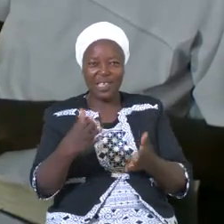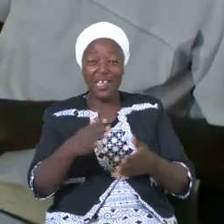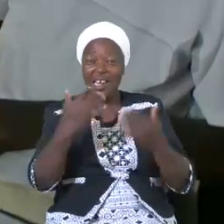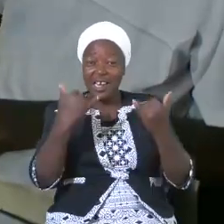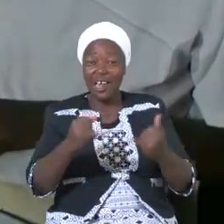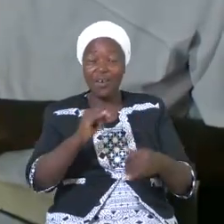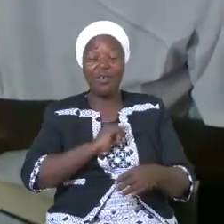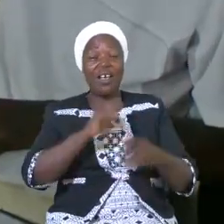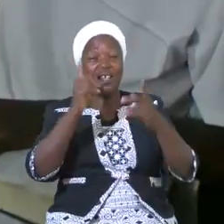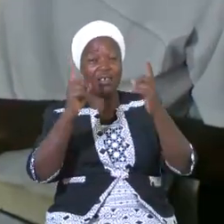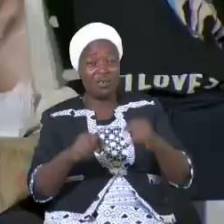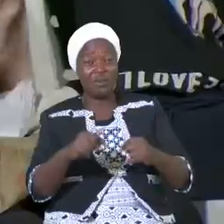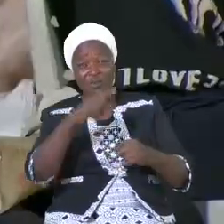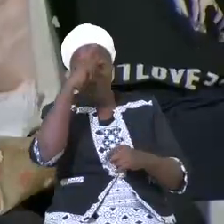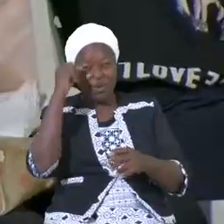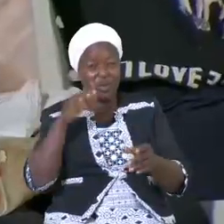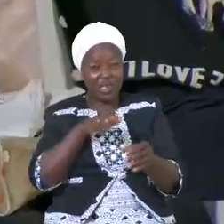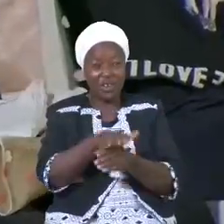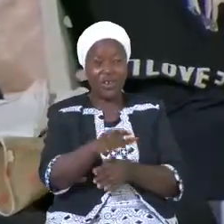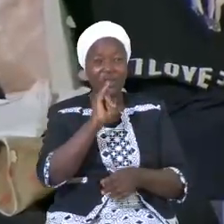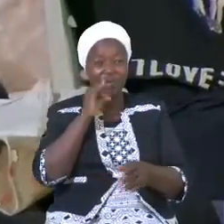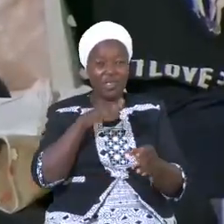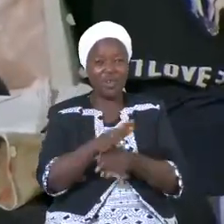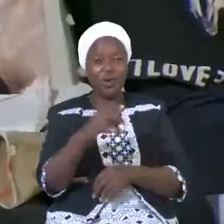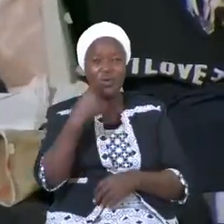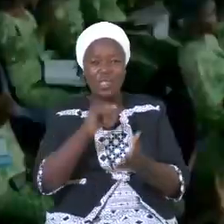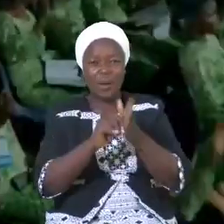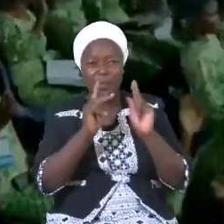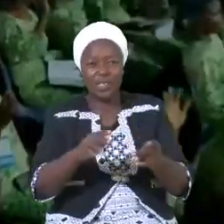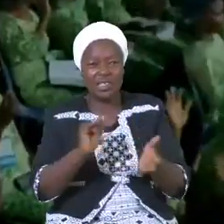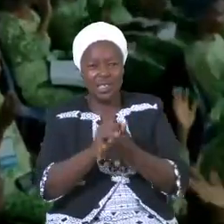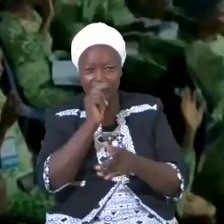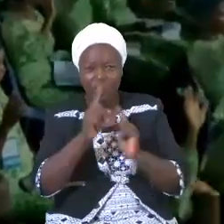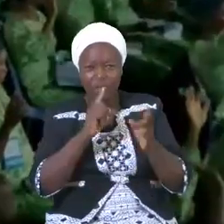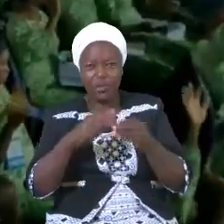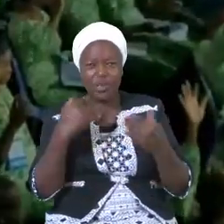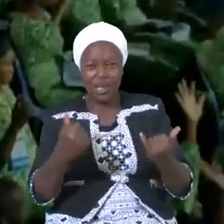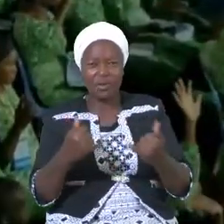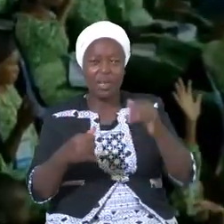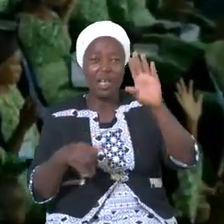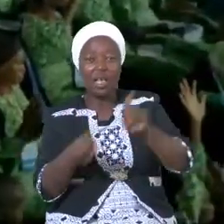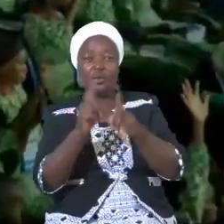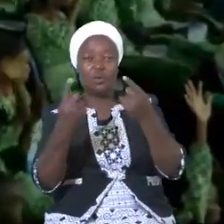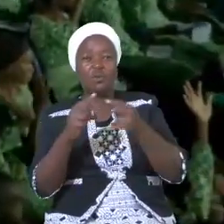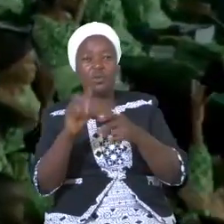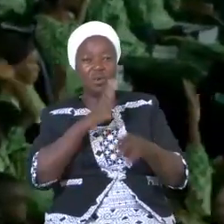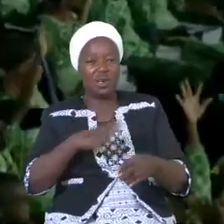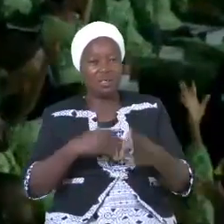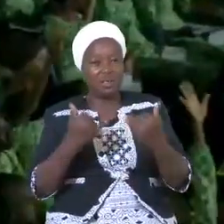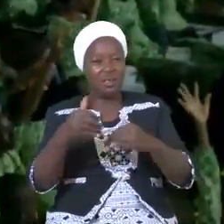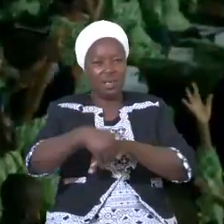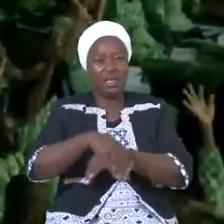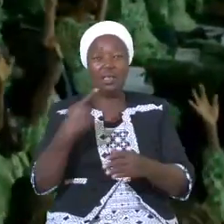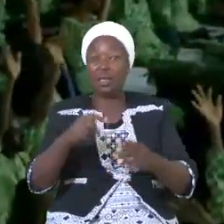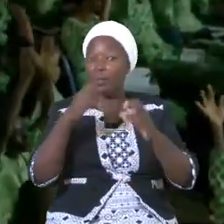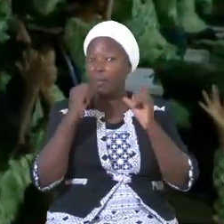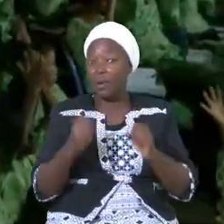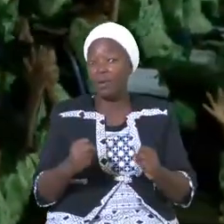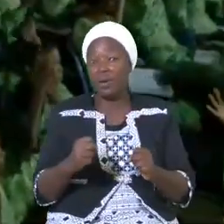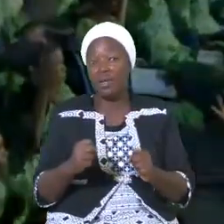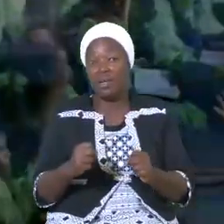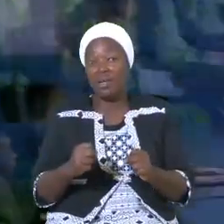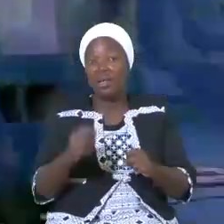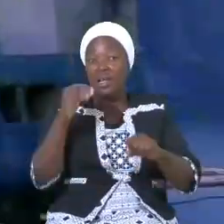come who am i talking today as you come to christ tonight the power in the